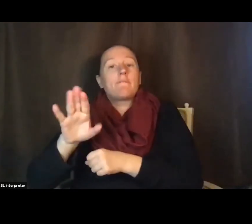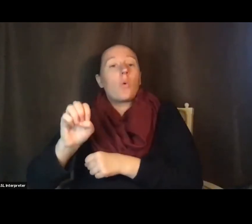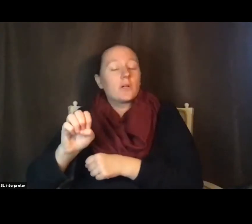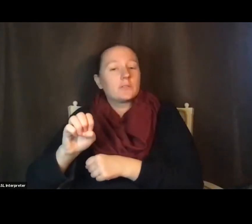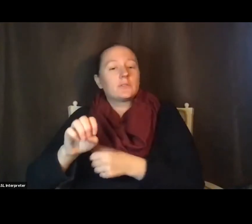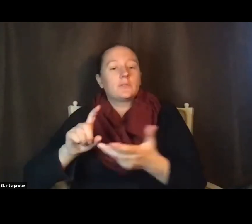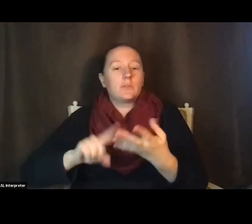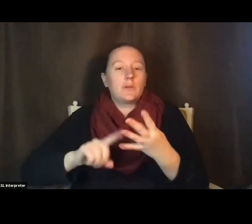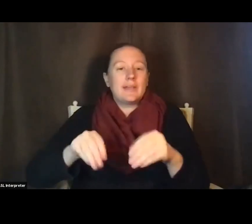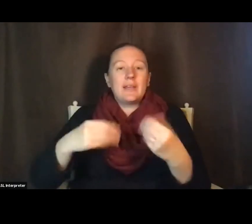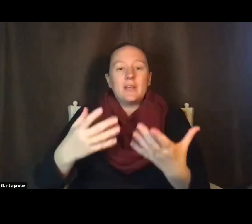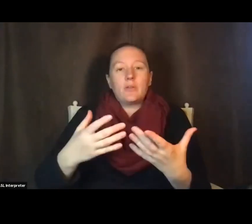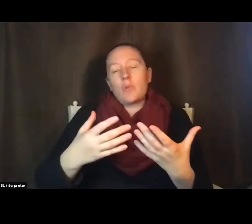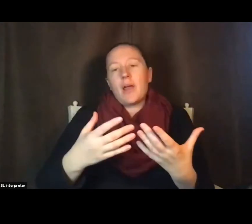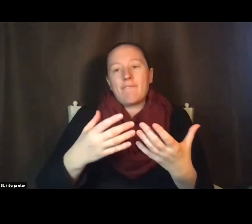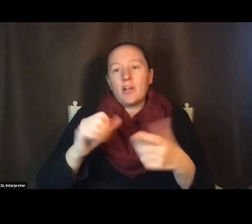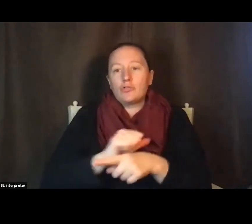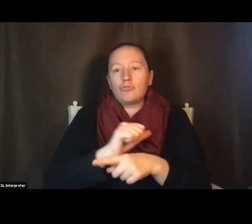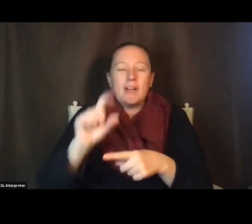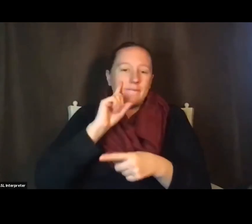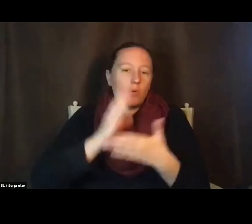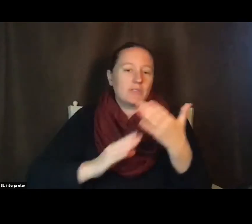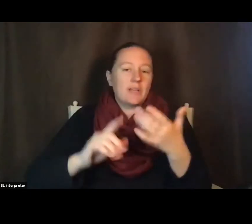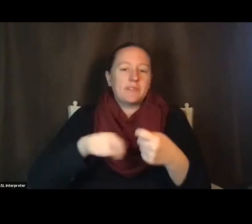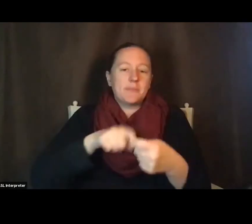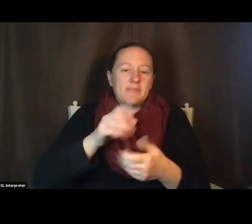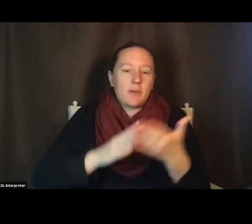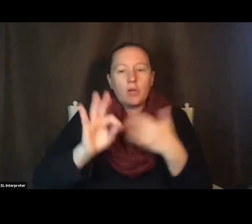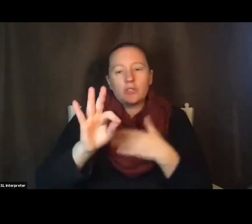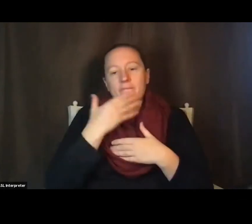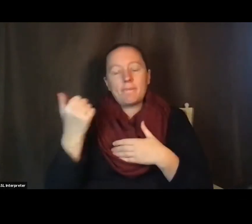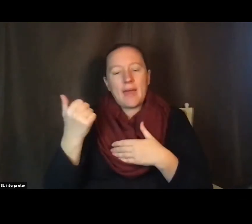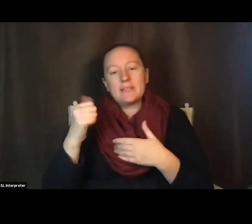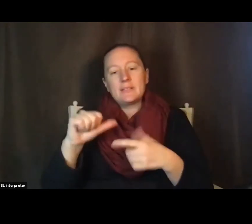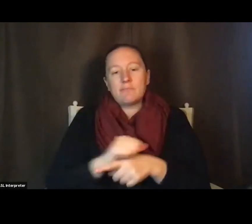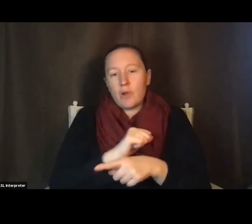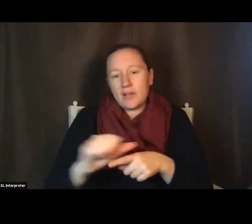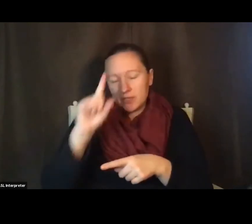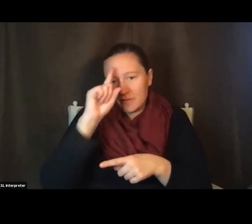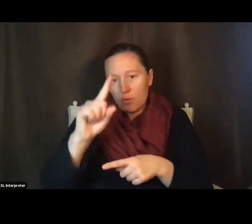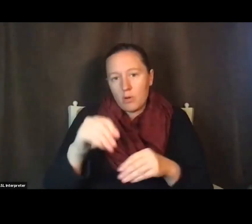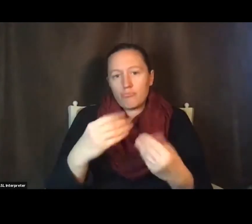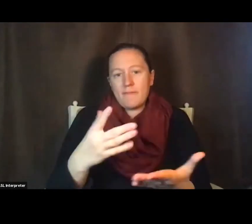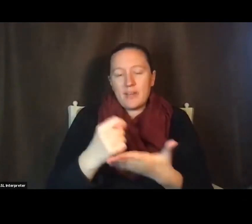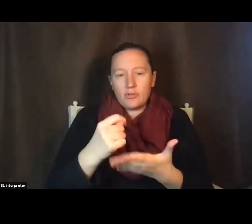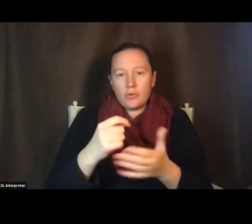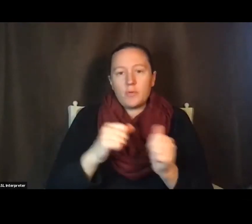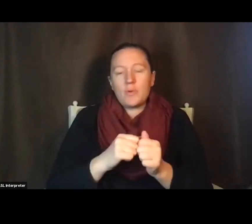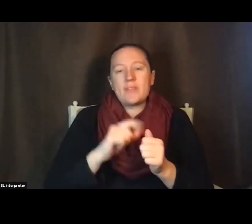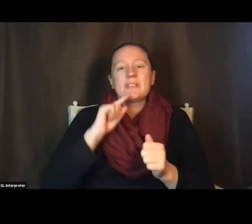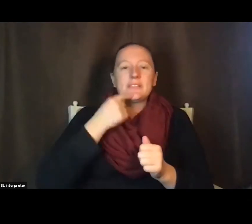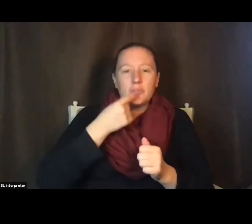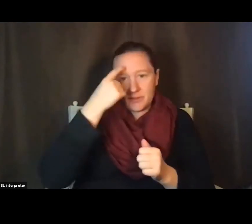increase provider training on some specific parts of best practice for treating individuals with serious mental